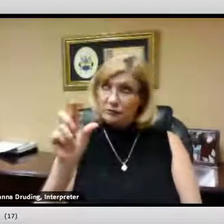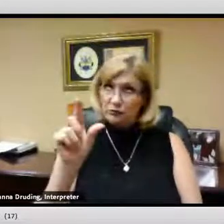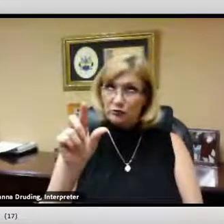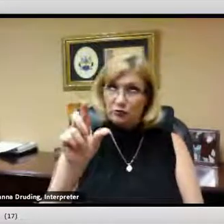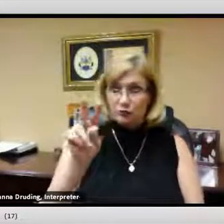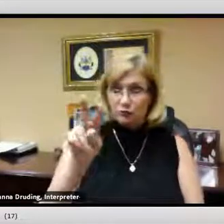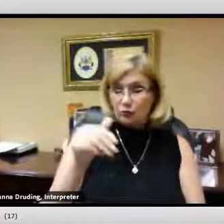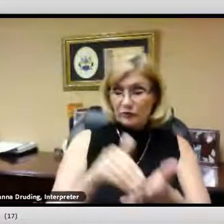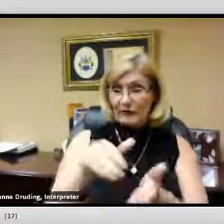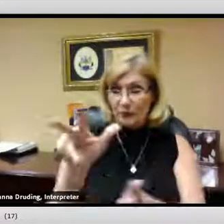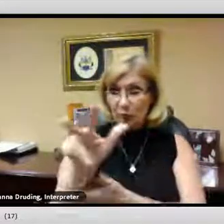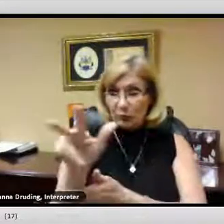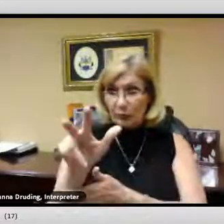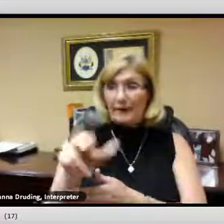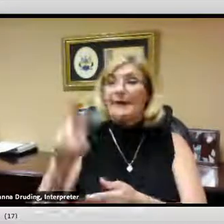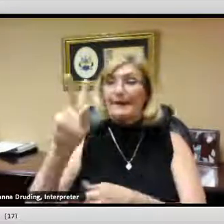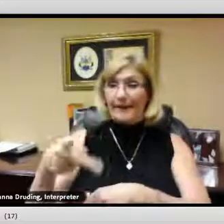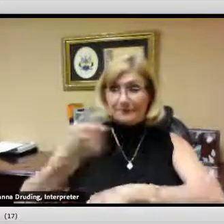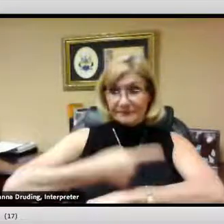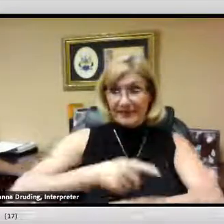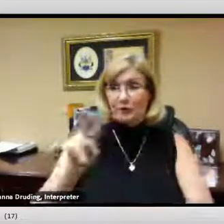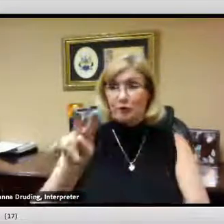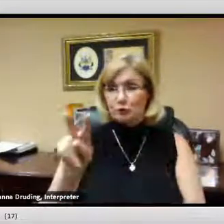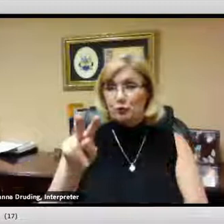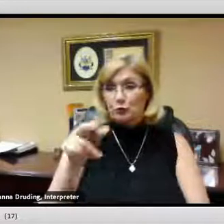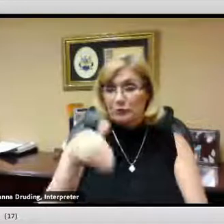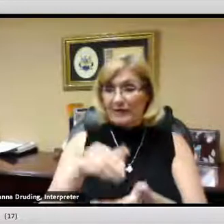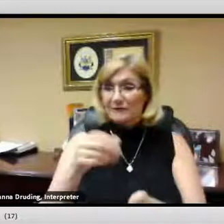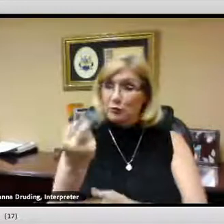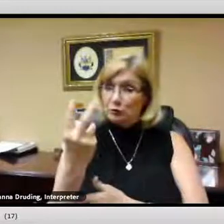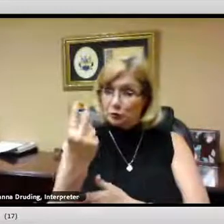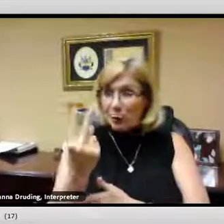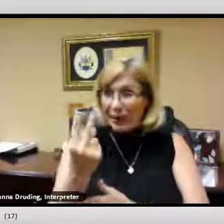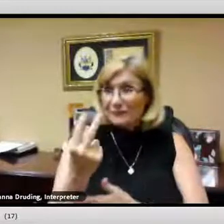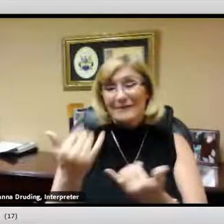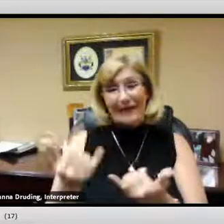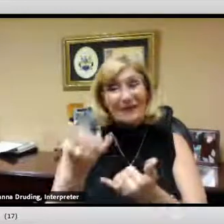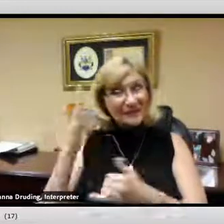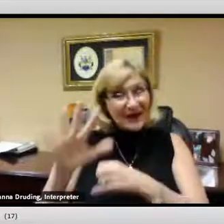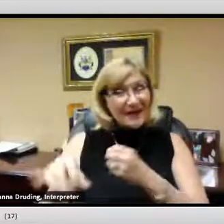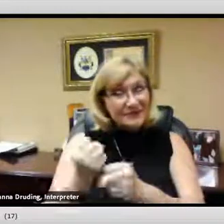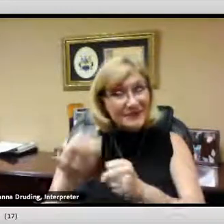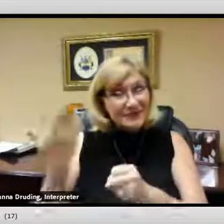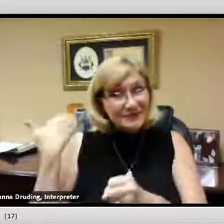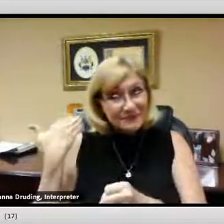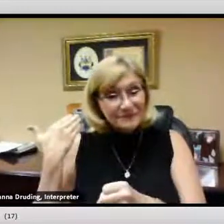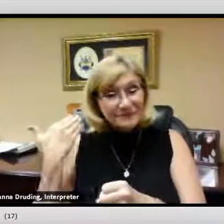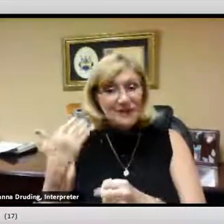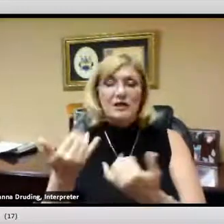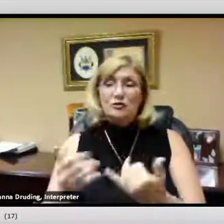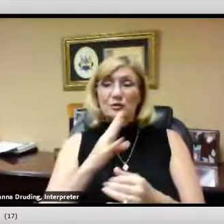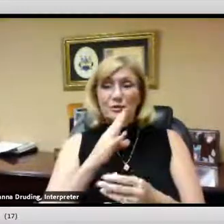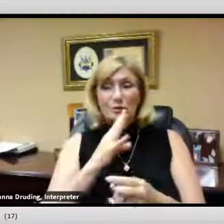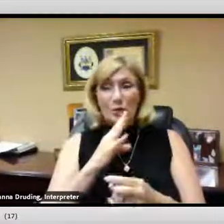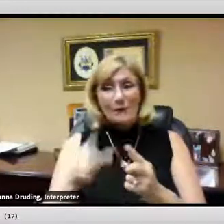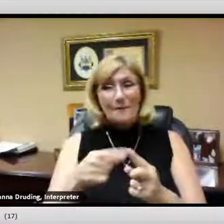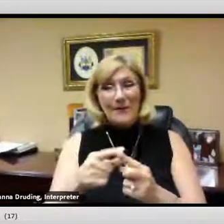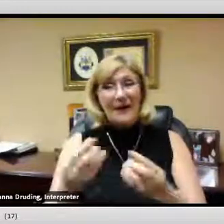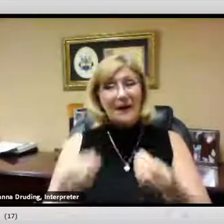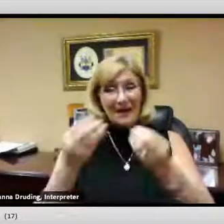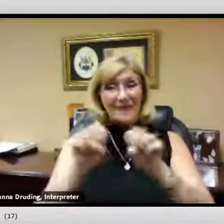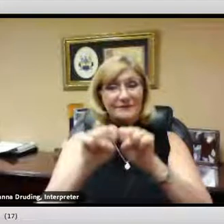it in 2012. Of course, that was 5 years ago now. It's already dated. A lot of the things she talked about are things that systems librarians